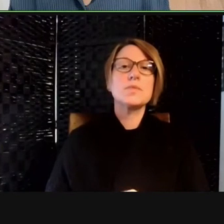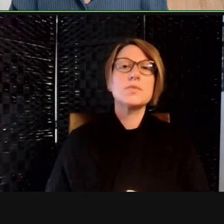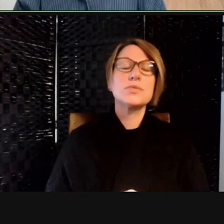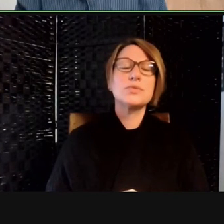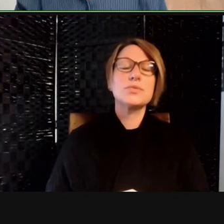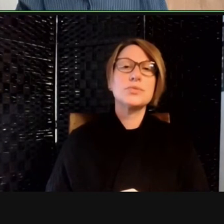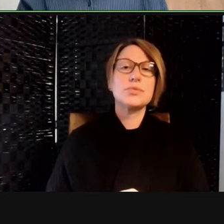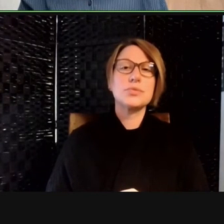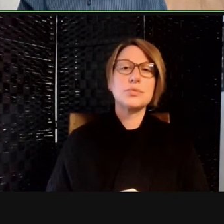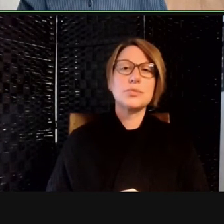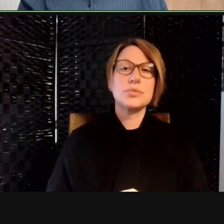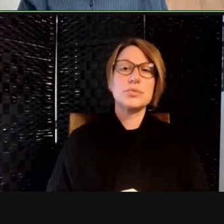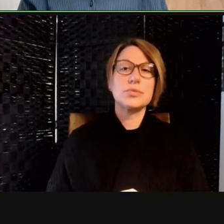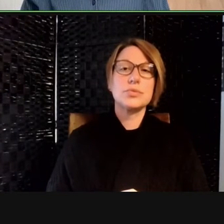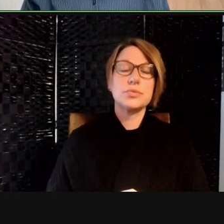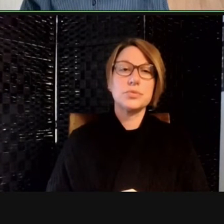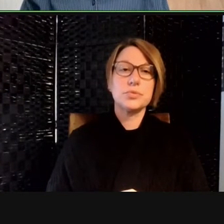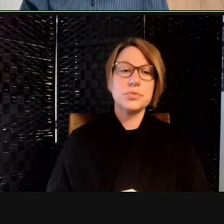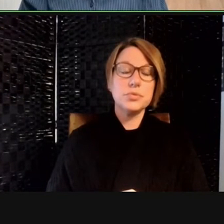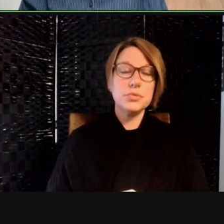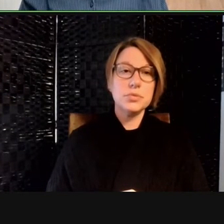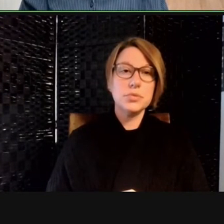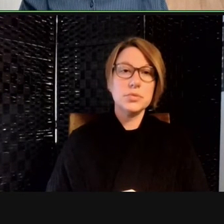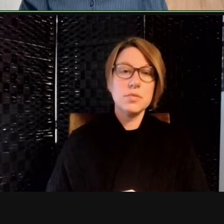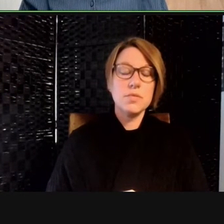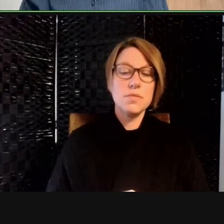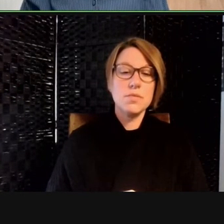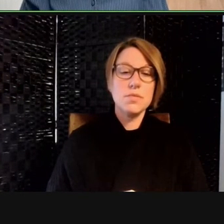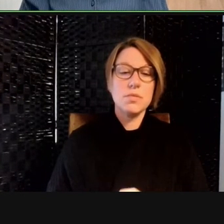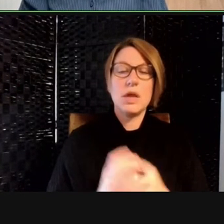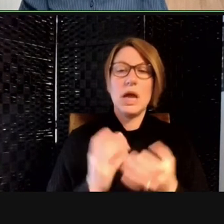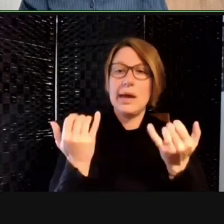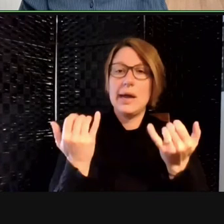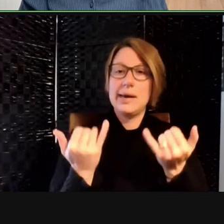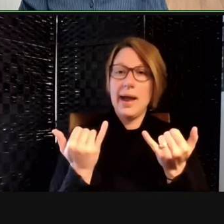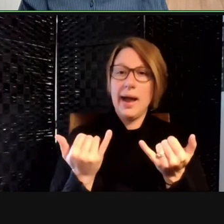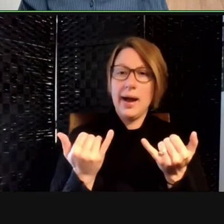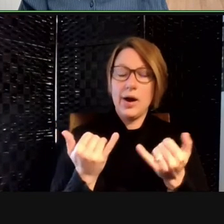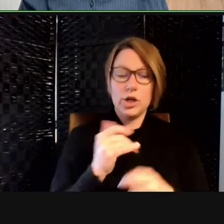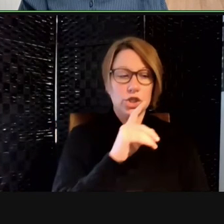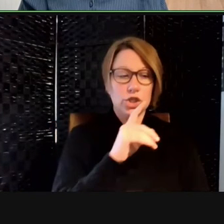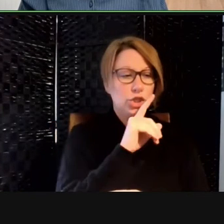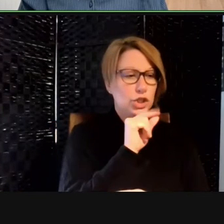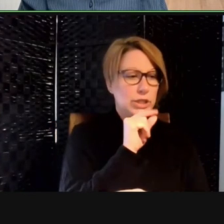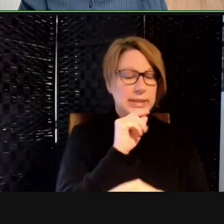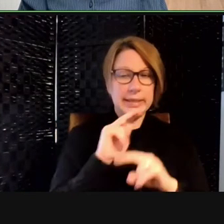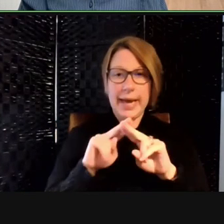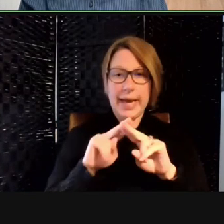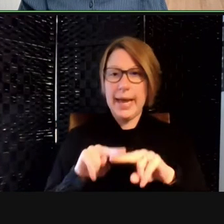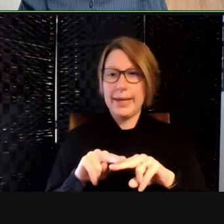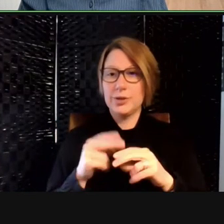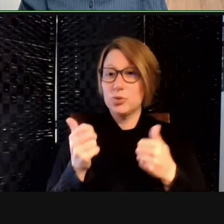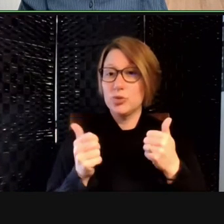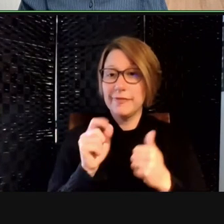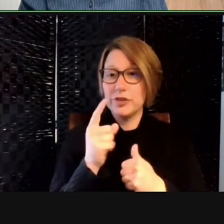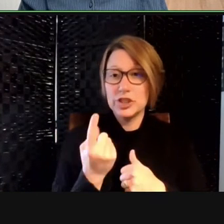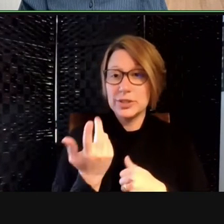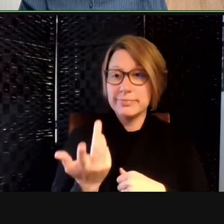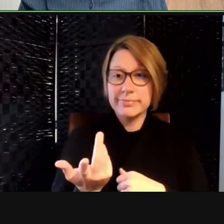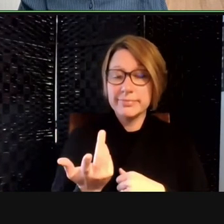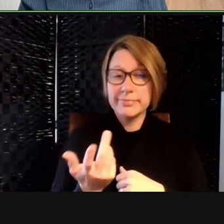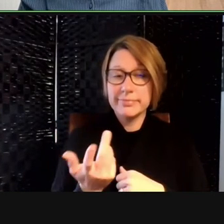So now we're to this question of the chicken or the egg. So